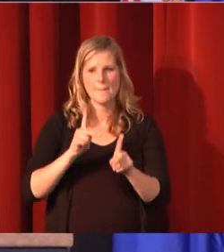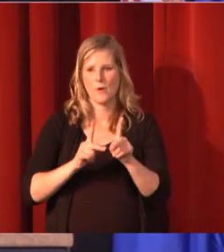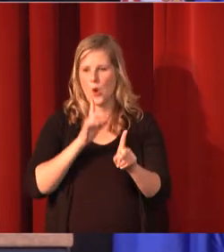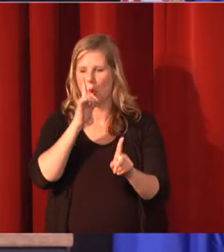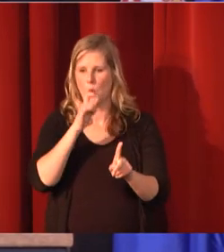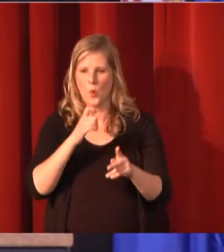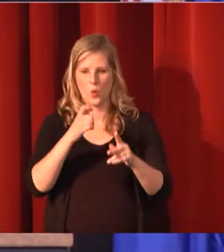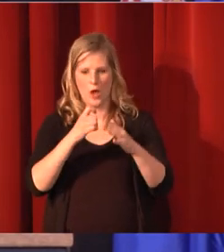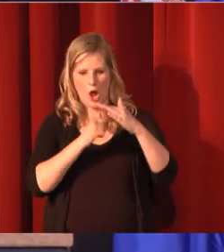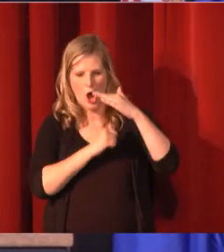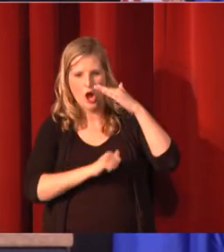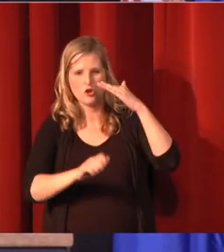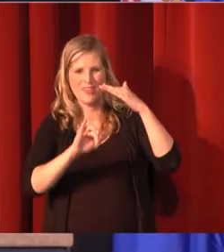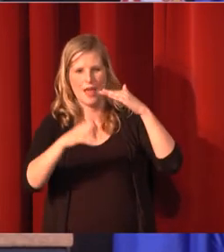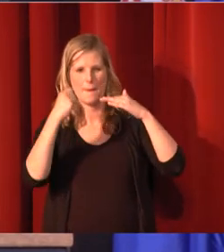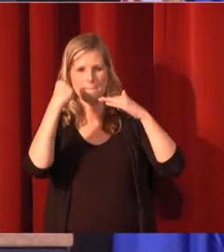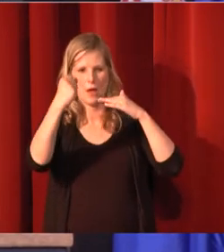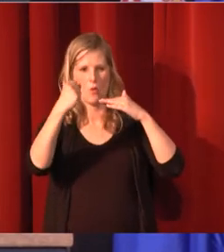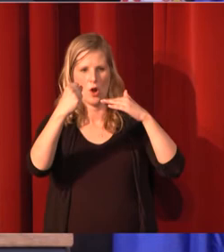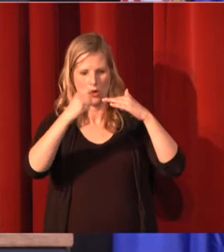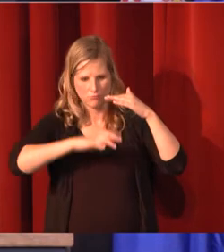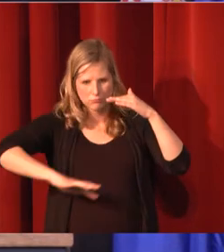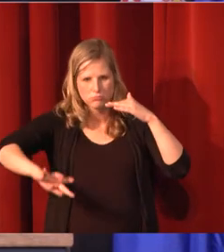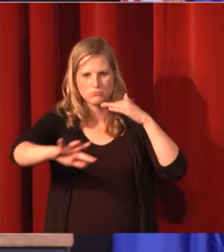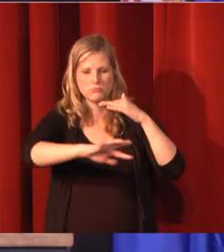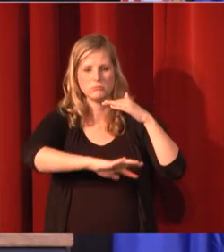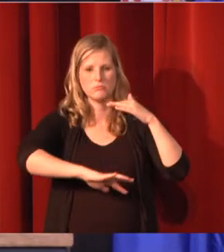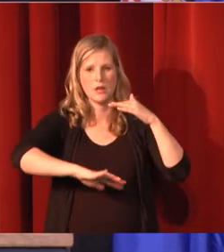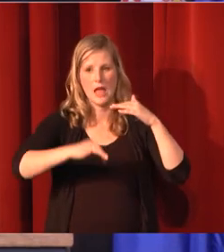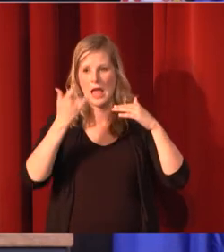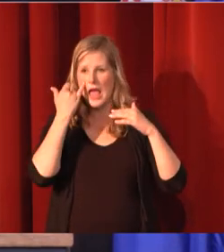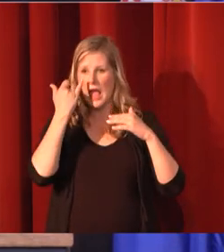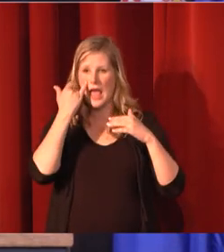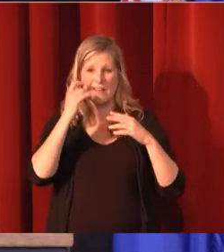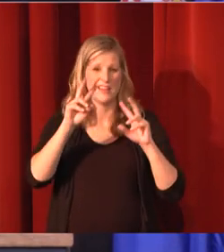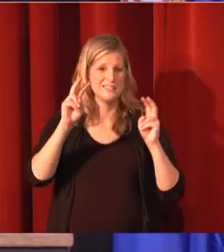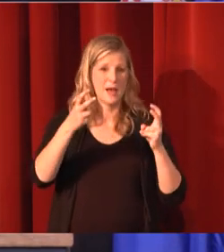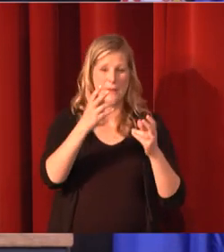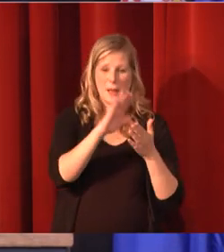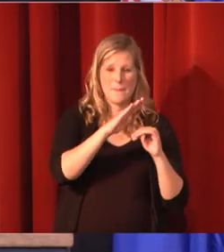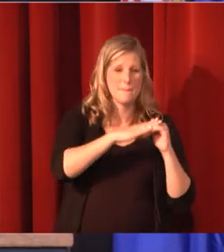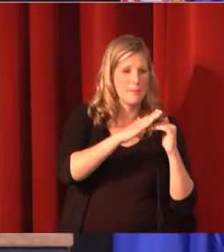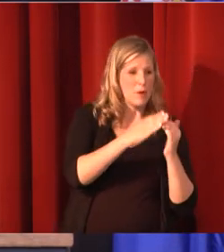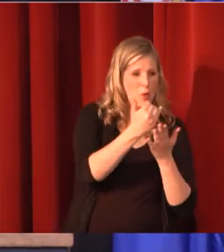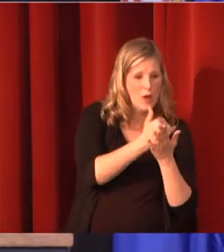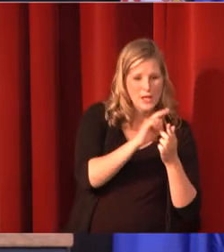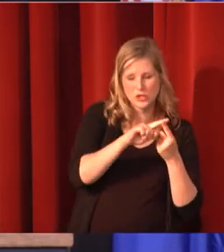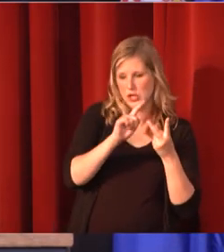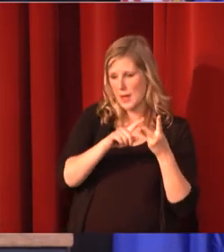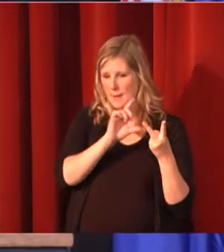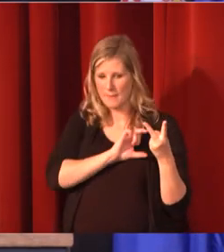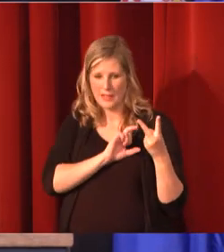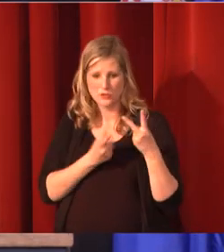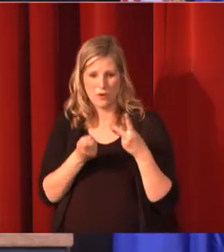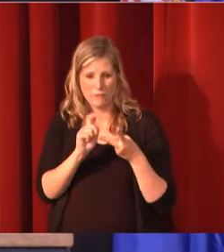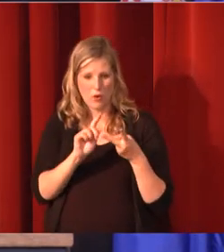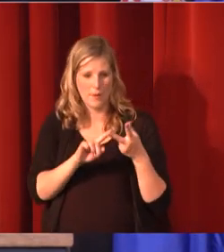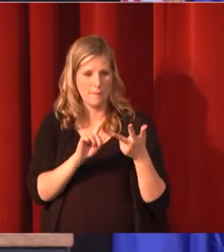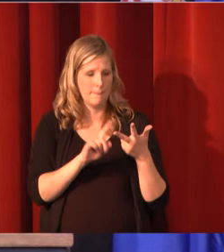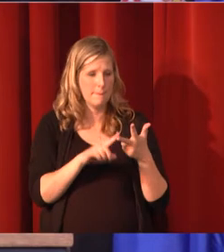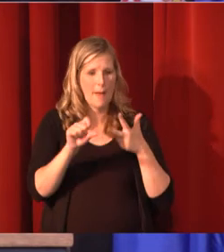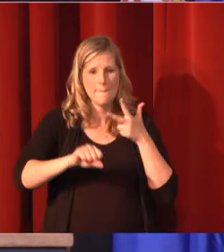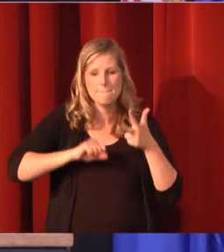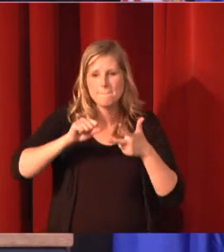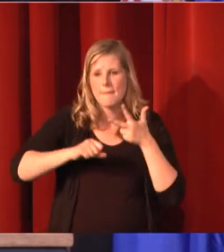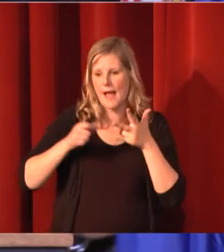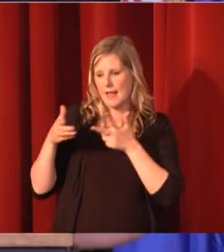fall under that power whether our topic is minimum wage police reform bike lanes density or